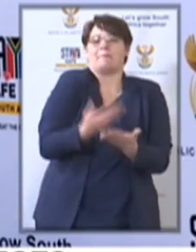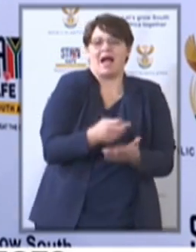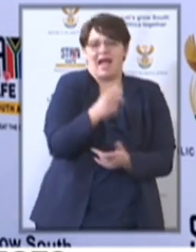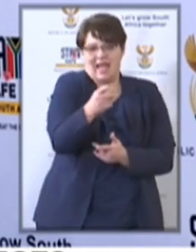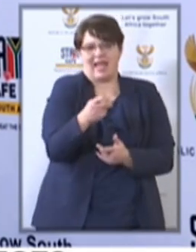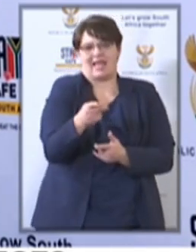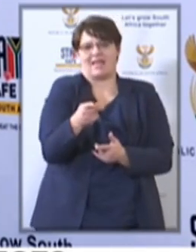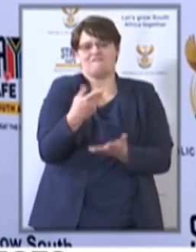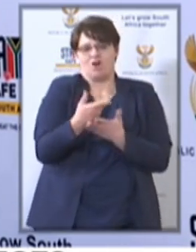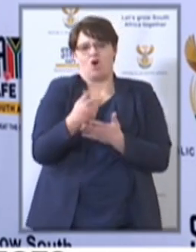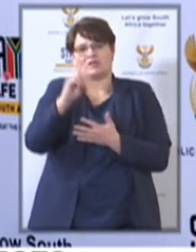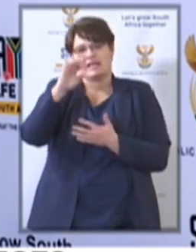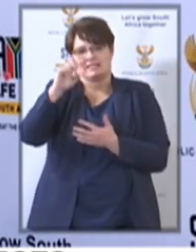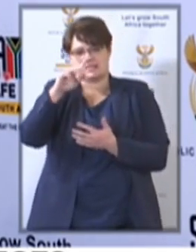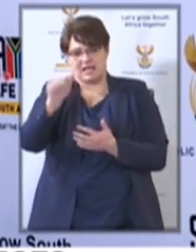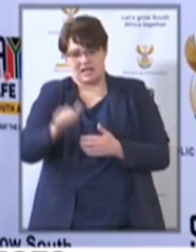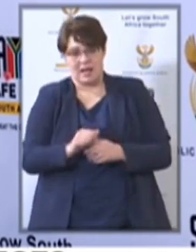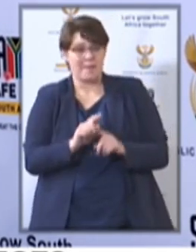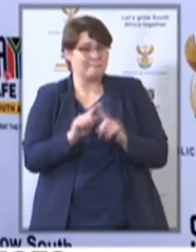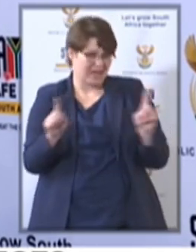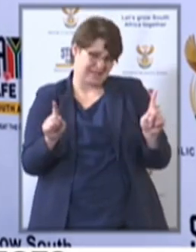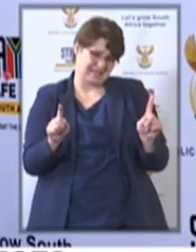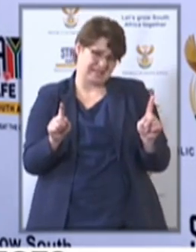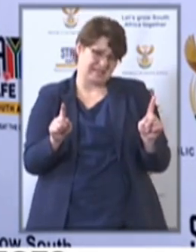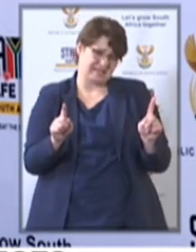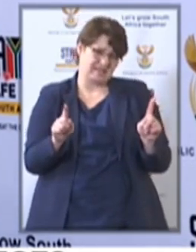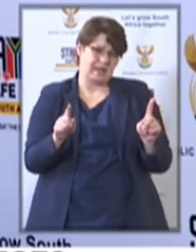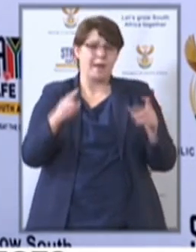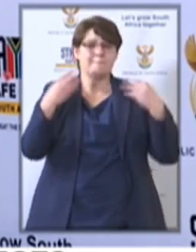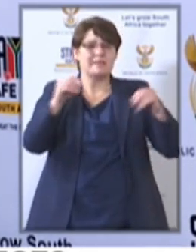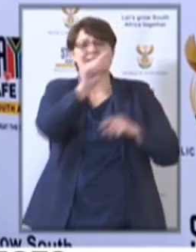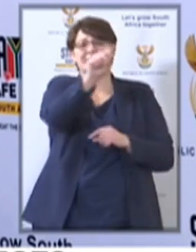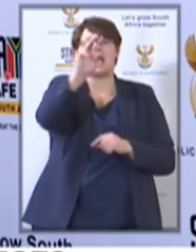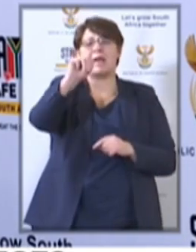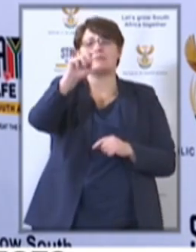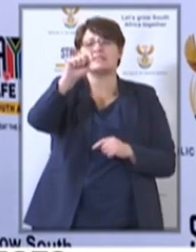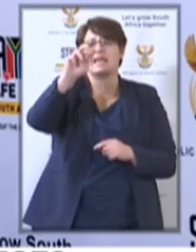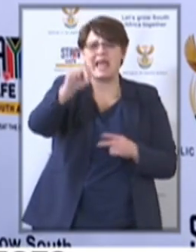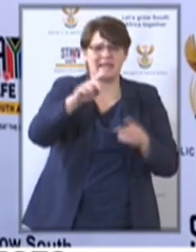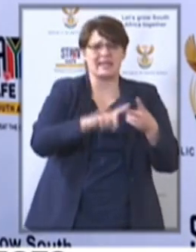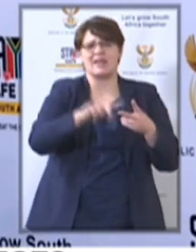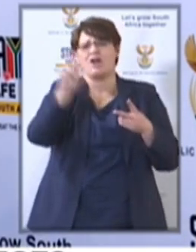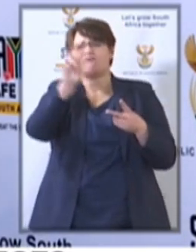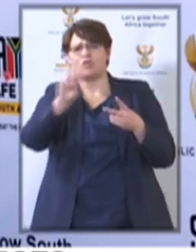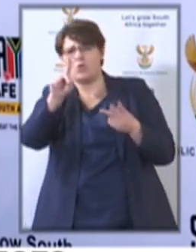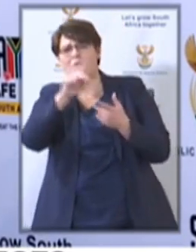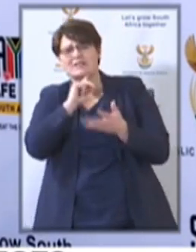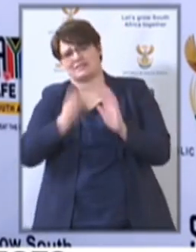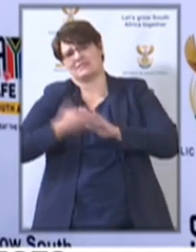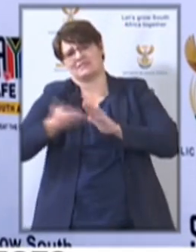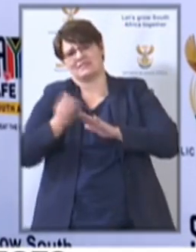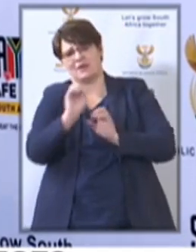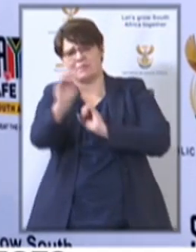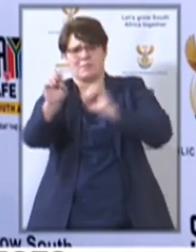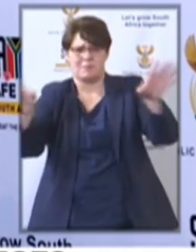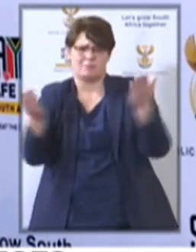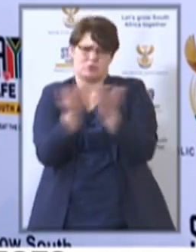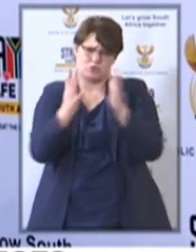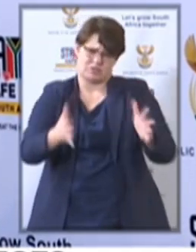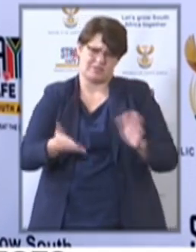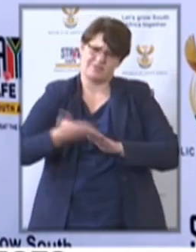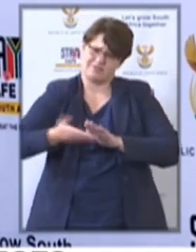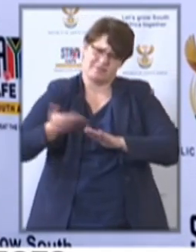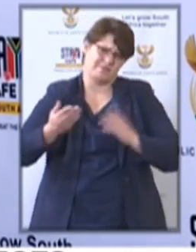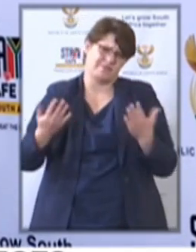these data bundles. However, I urge the mobile operators to please fast-track these bundles to students.